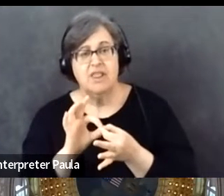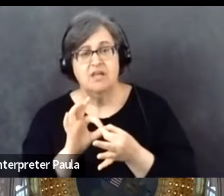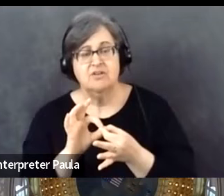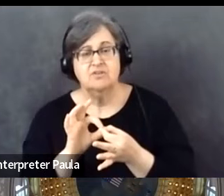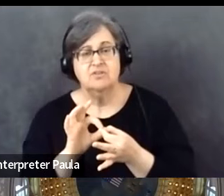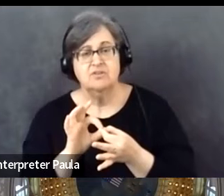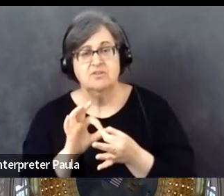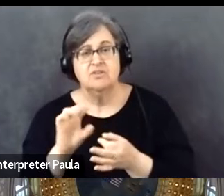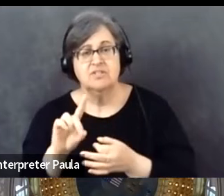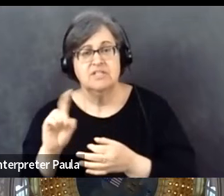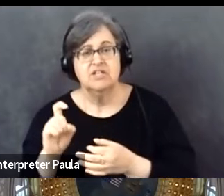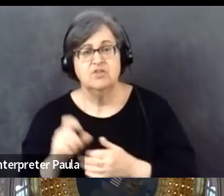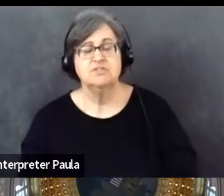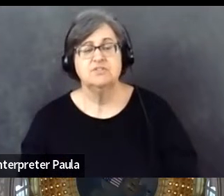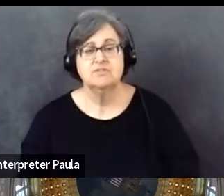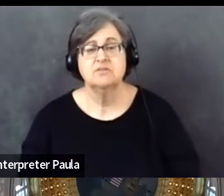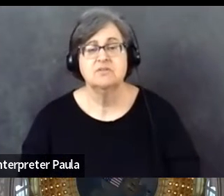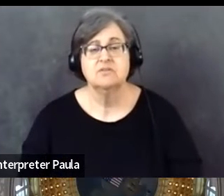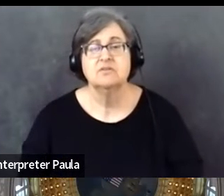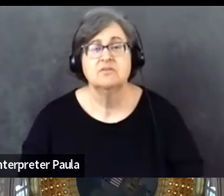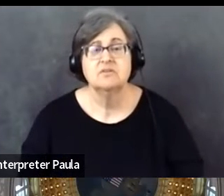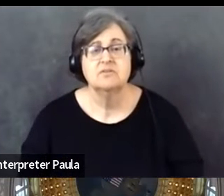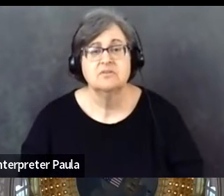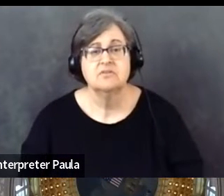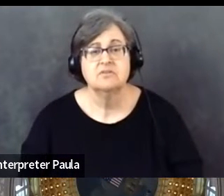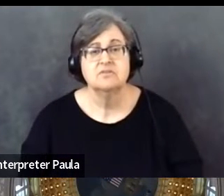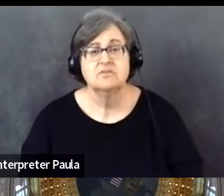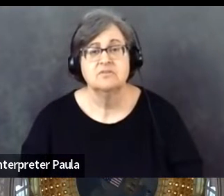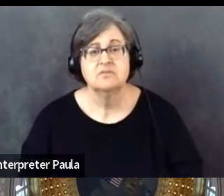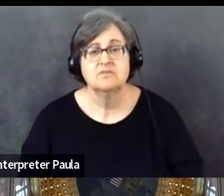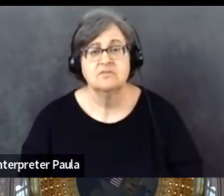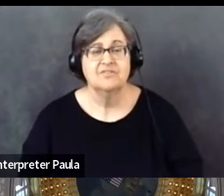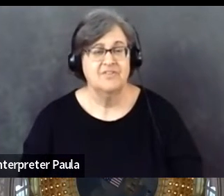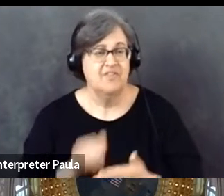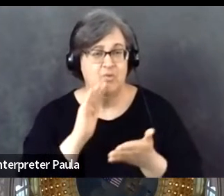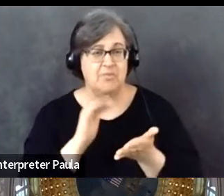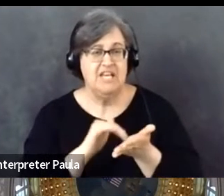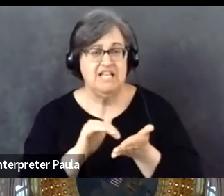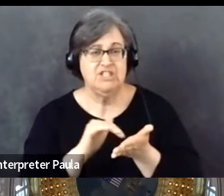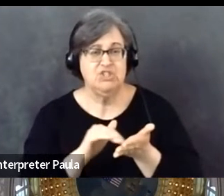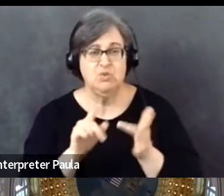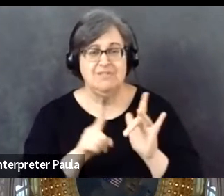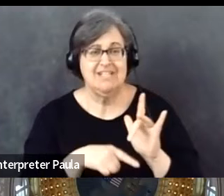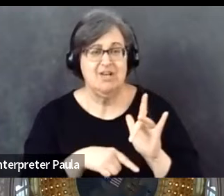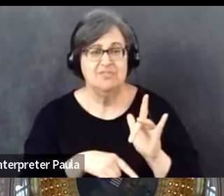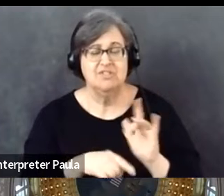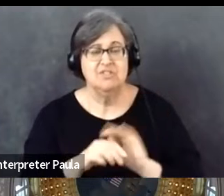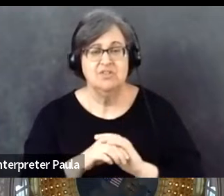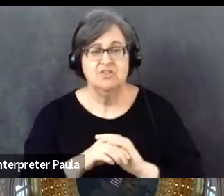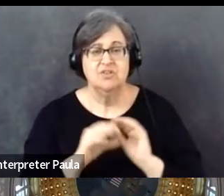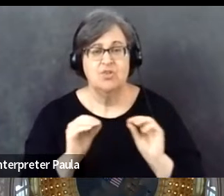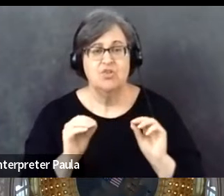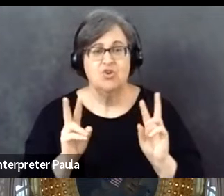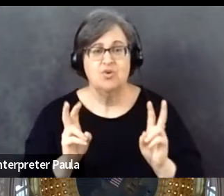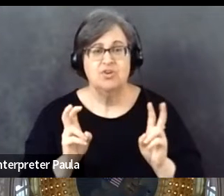their Just- diagnosis, that they wouldn't be, it would be an excused absence. You wouldn't, there wouldn't be an issue